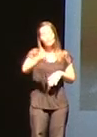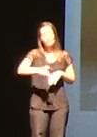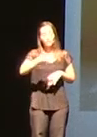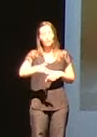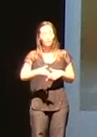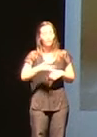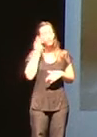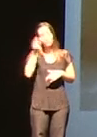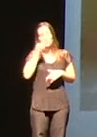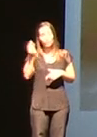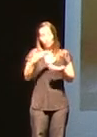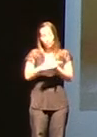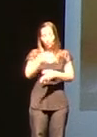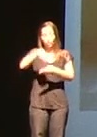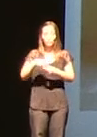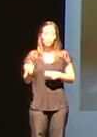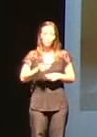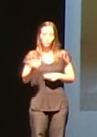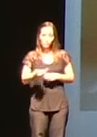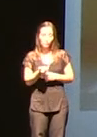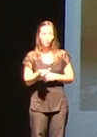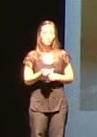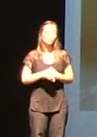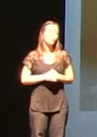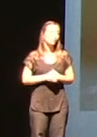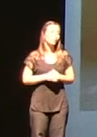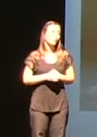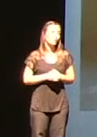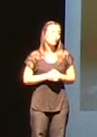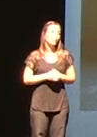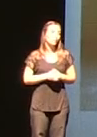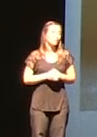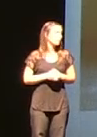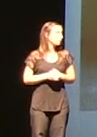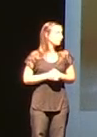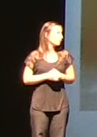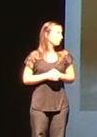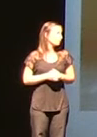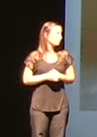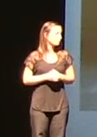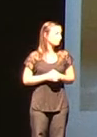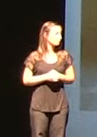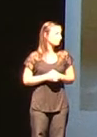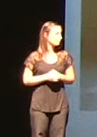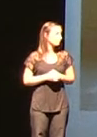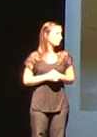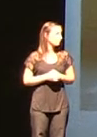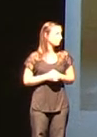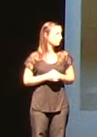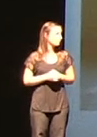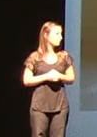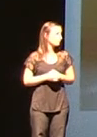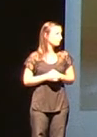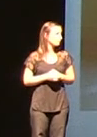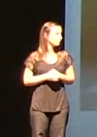and dying in institutions. In the top picture on the top left is a child, I don't know if you can even see it, from Turkey who is in an